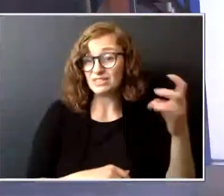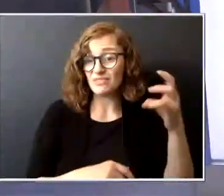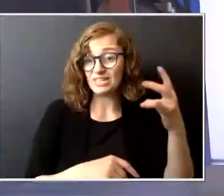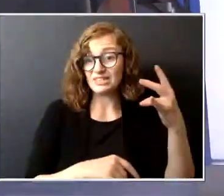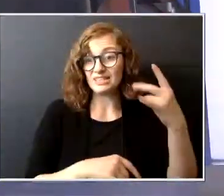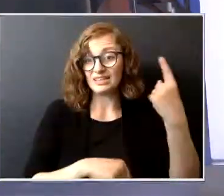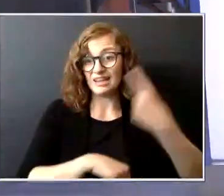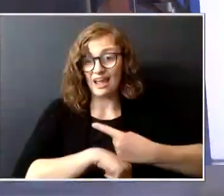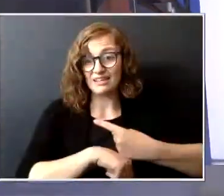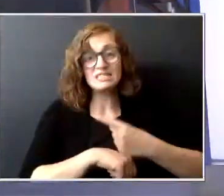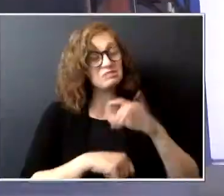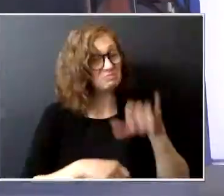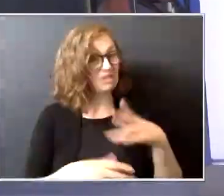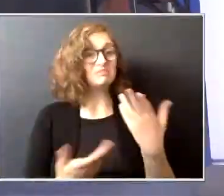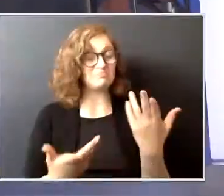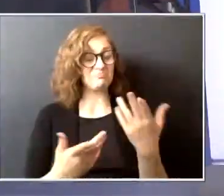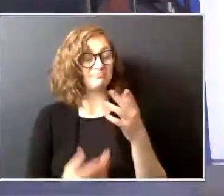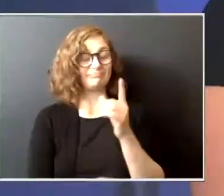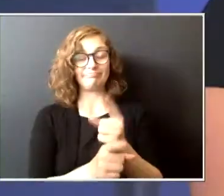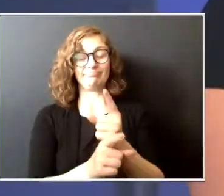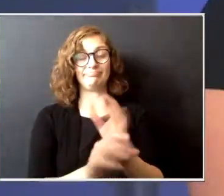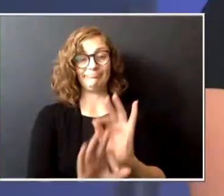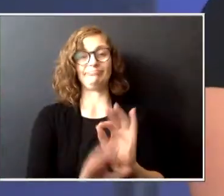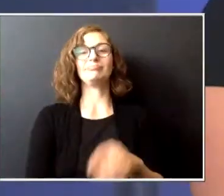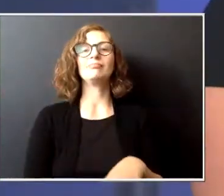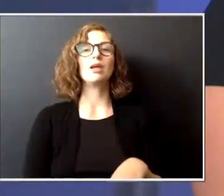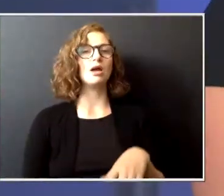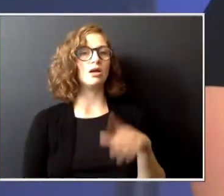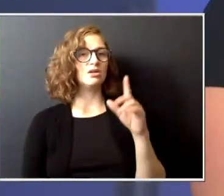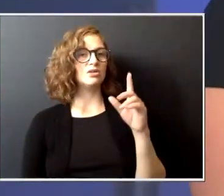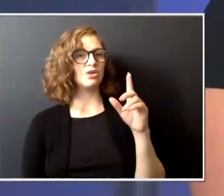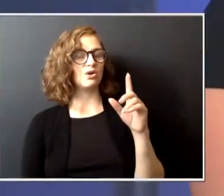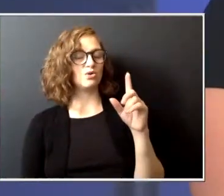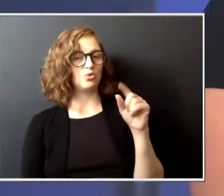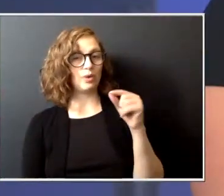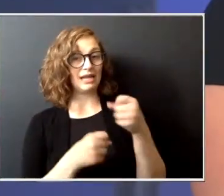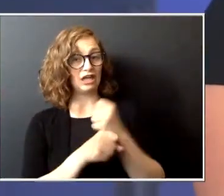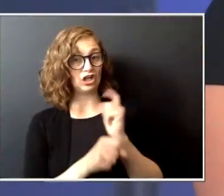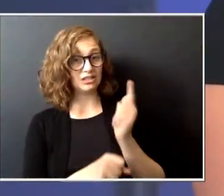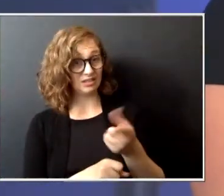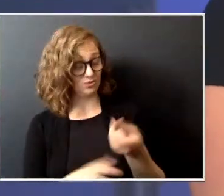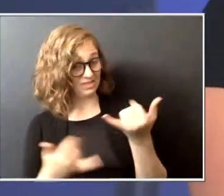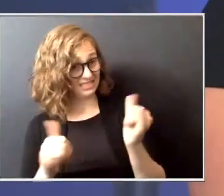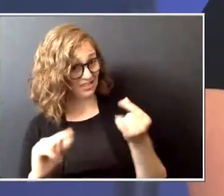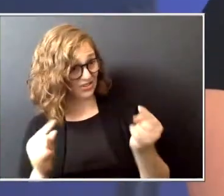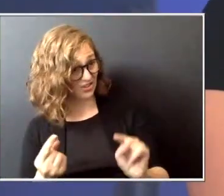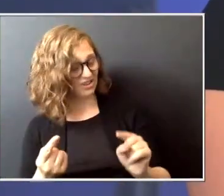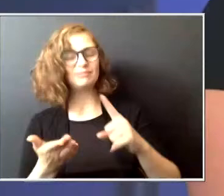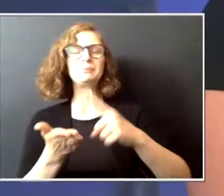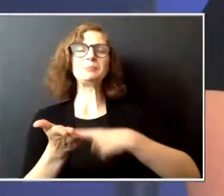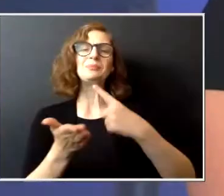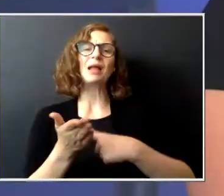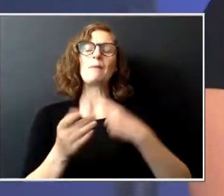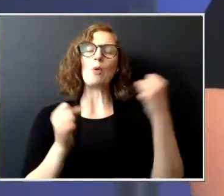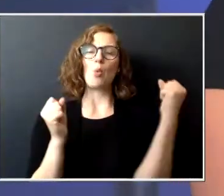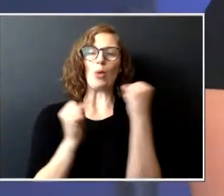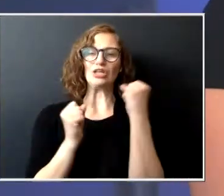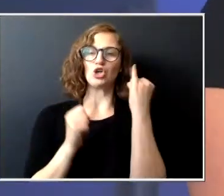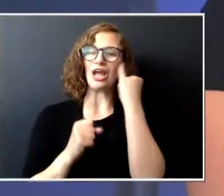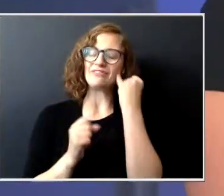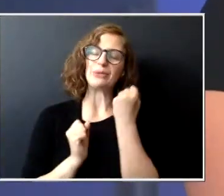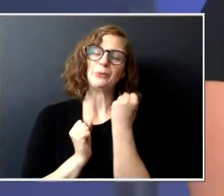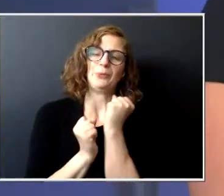pain? Occasionally in the winter, if it gets too cold, I can feel a little bit of nerve pain in my ankles and